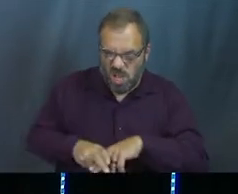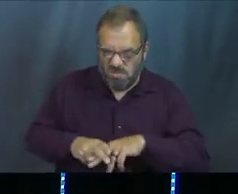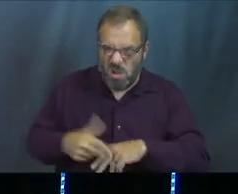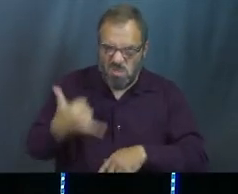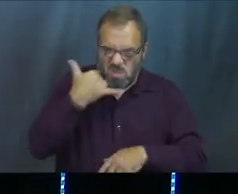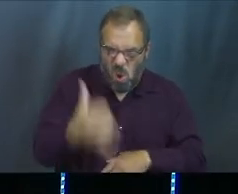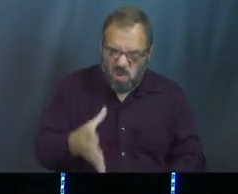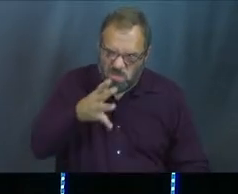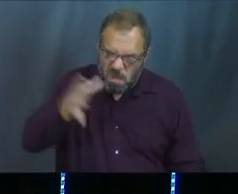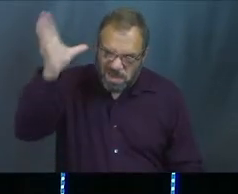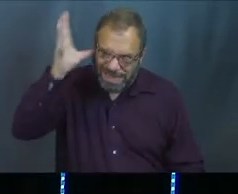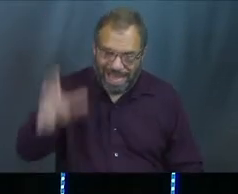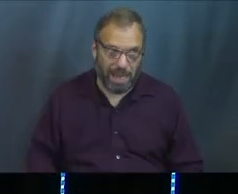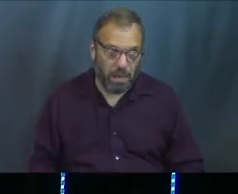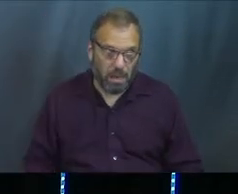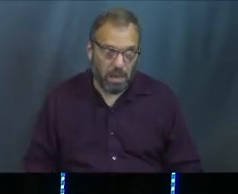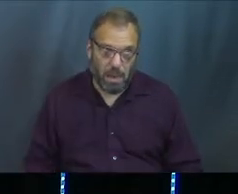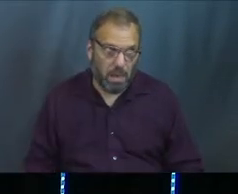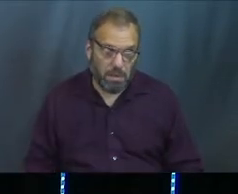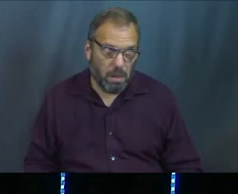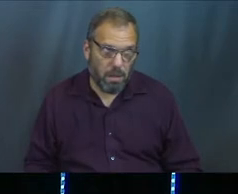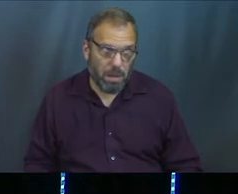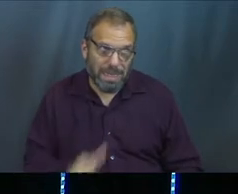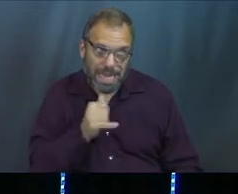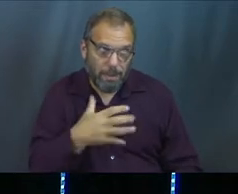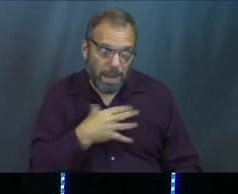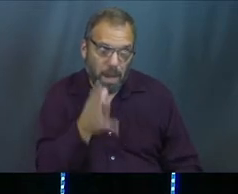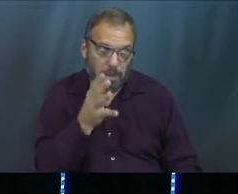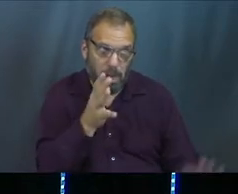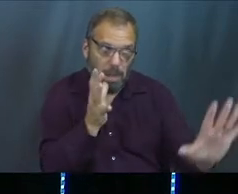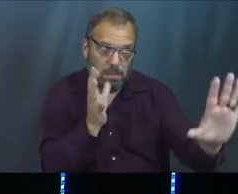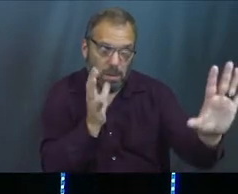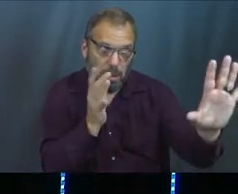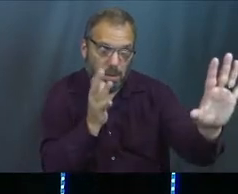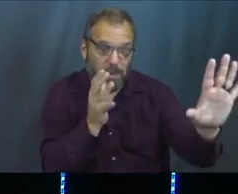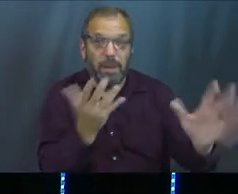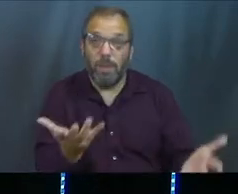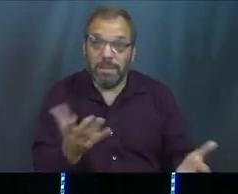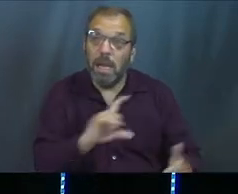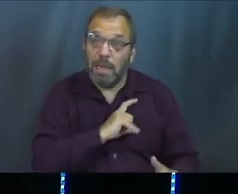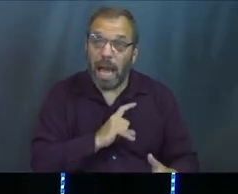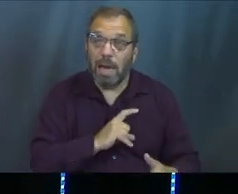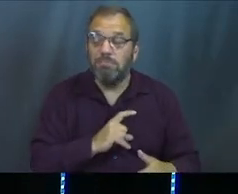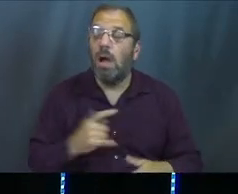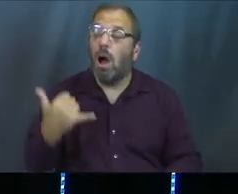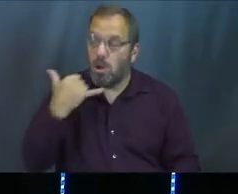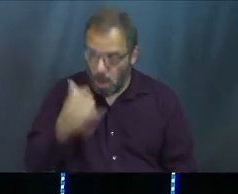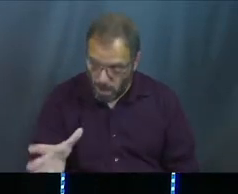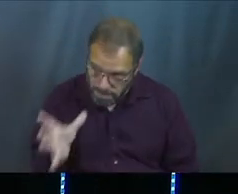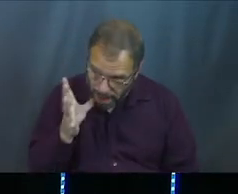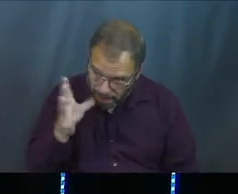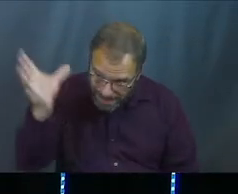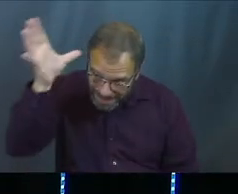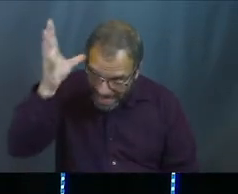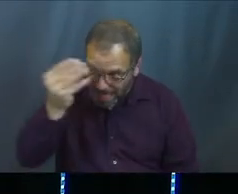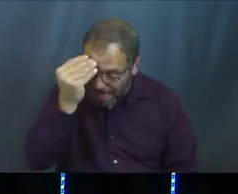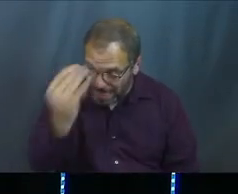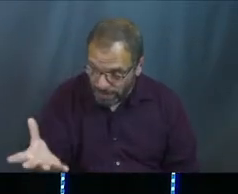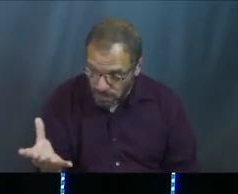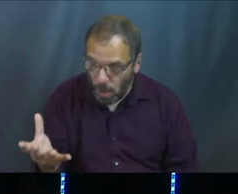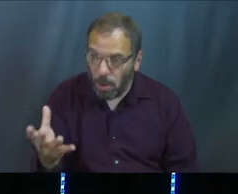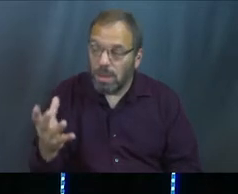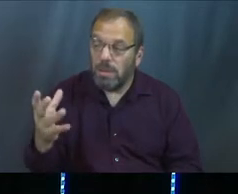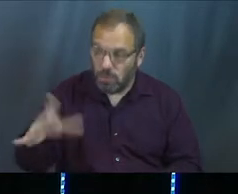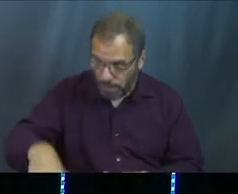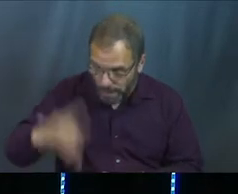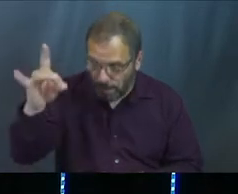call your parents. was like, dude, you don't want to get mama involved. You know what I'm saying? Sure enough, he did. He was like, you need to call your parents, and you need to tell them that the other